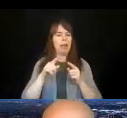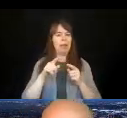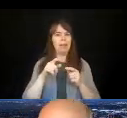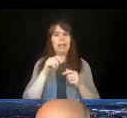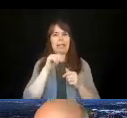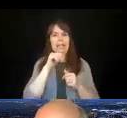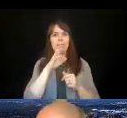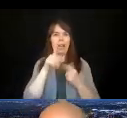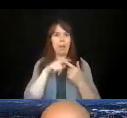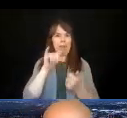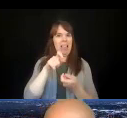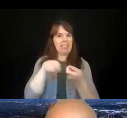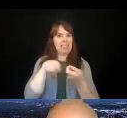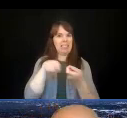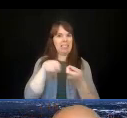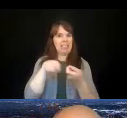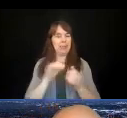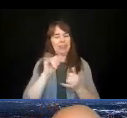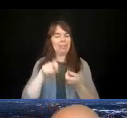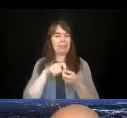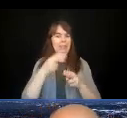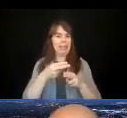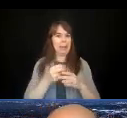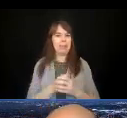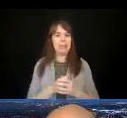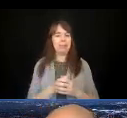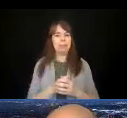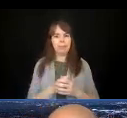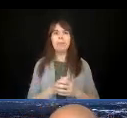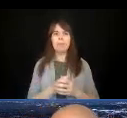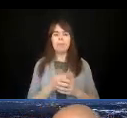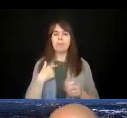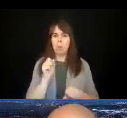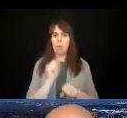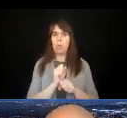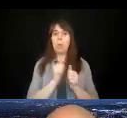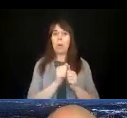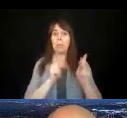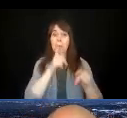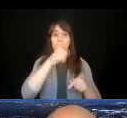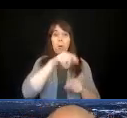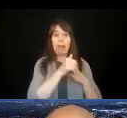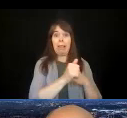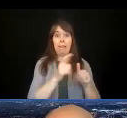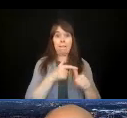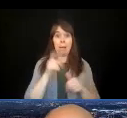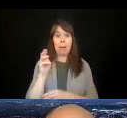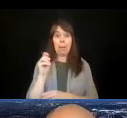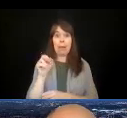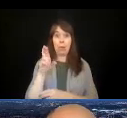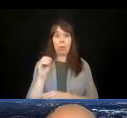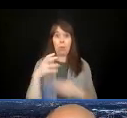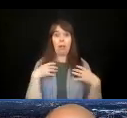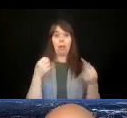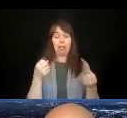detail here. But if you could, Sure. that'd be great. I've been working really closely with the leadership from Metro Health, and they are going